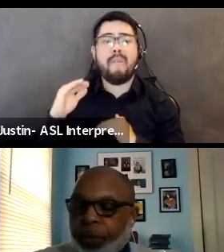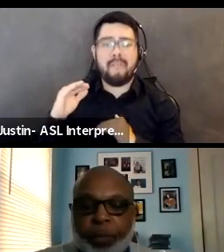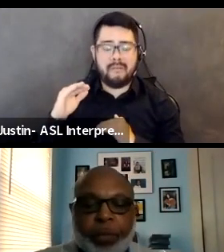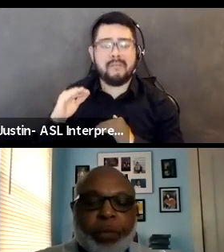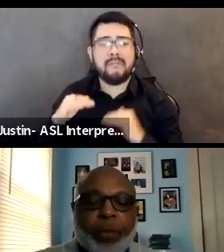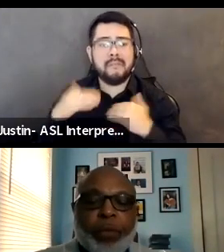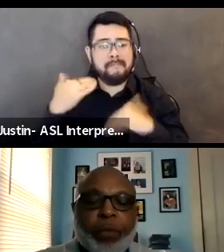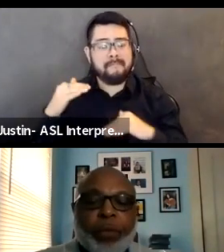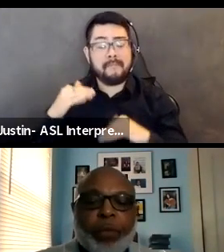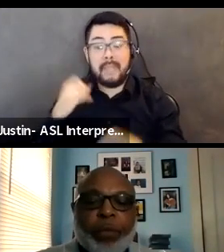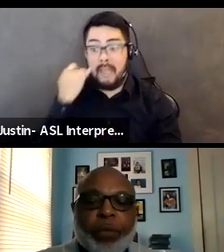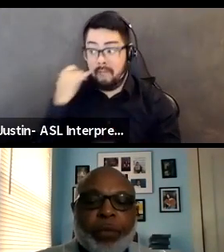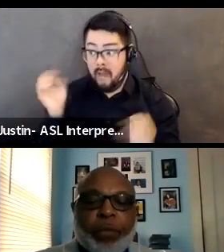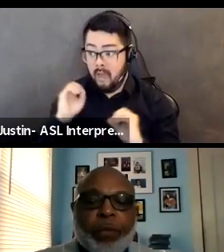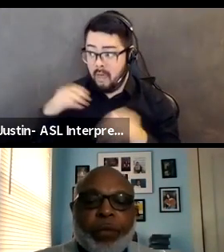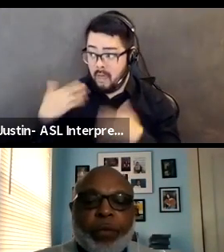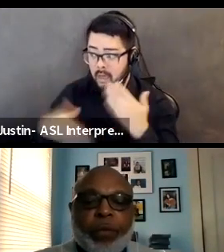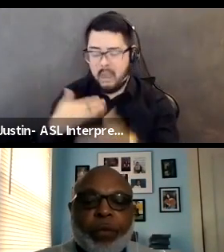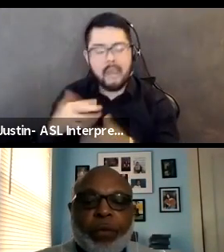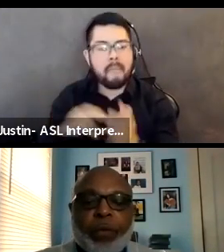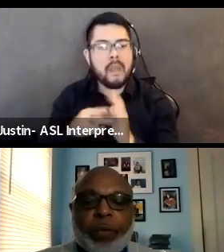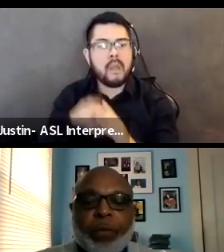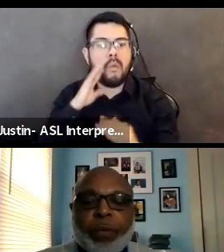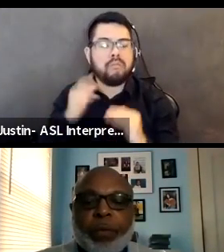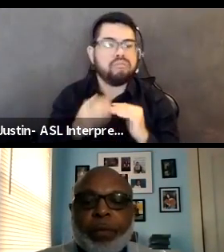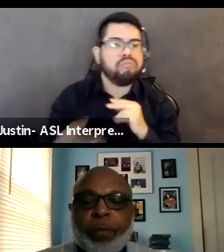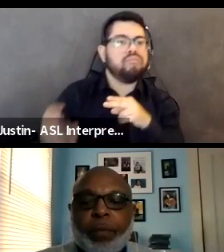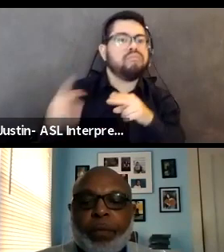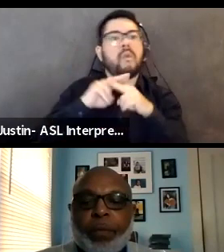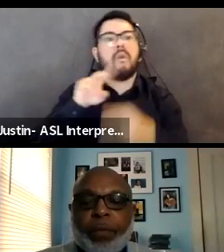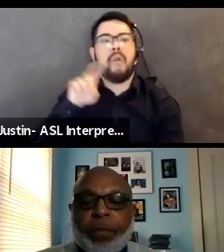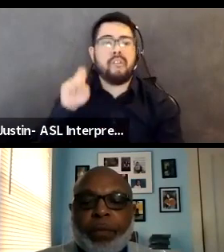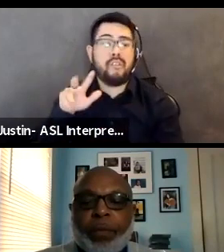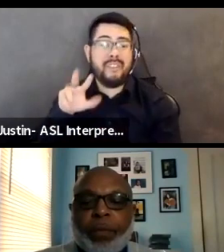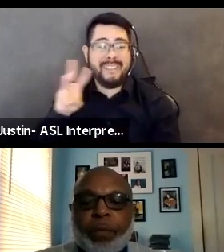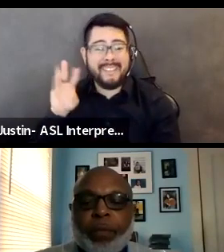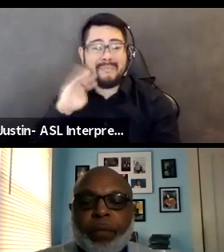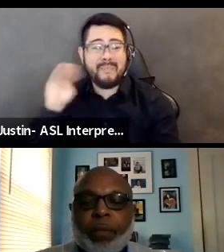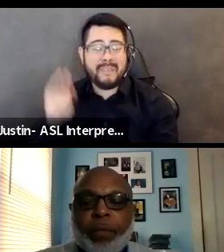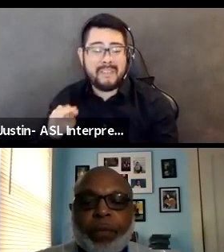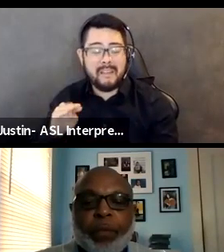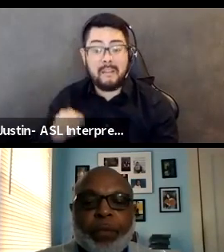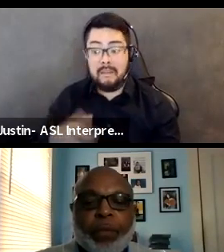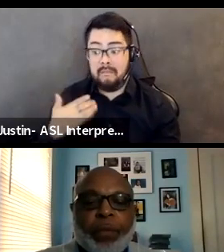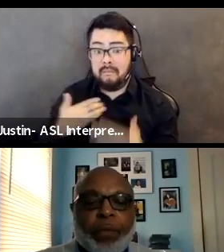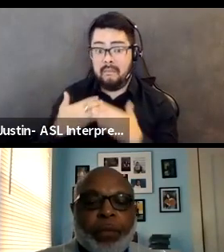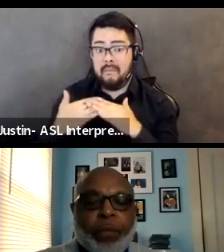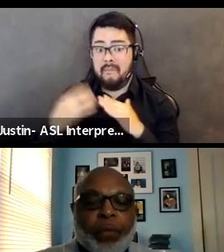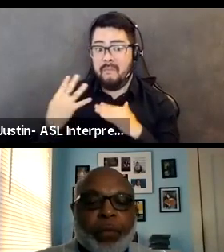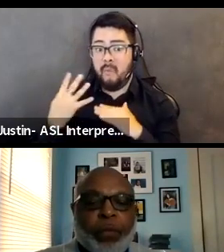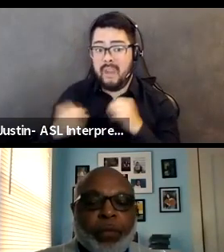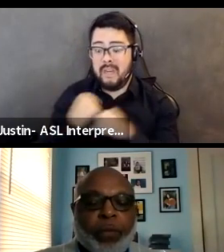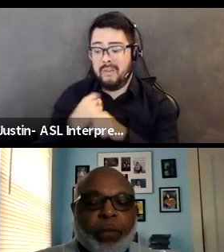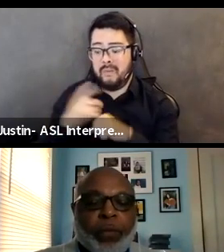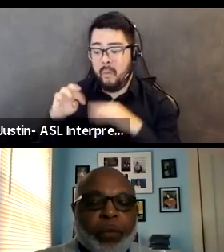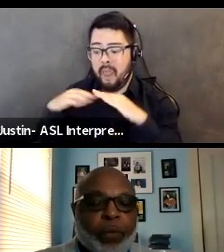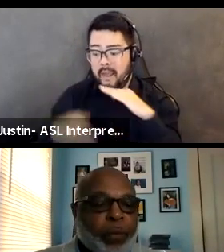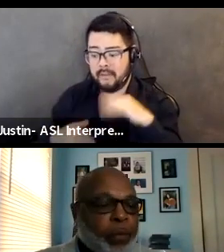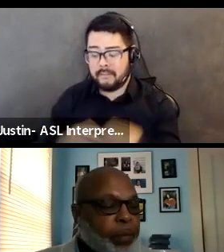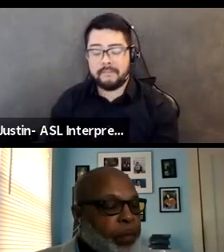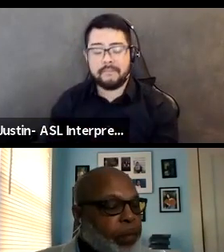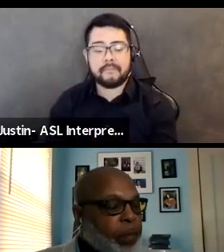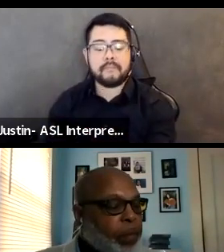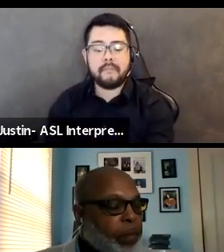do nothing they are projected to be at 136 capacity in four years or less enrollment at